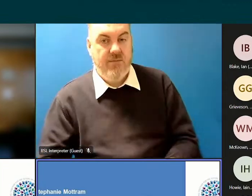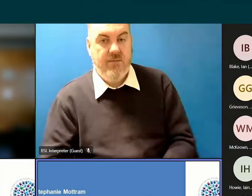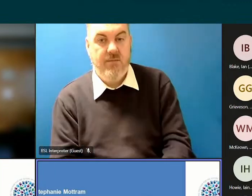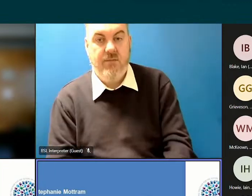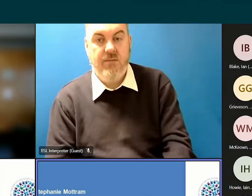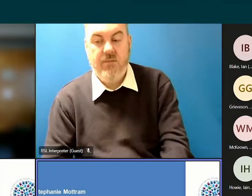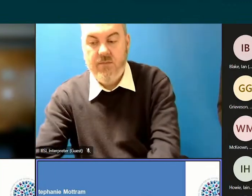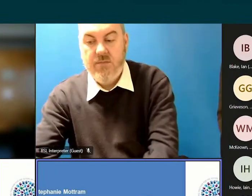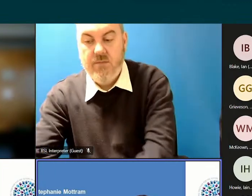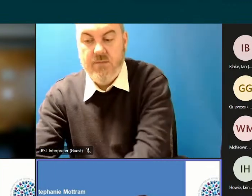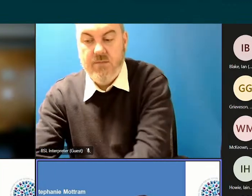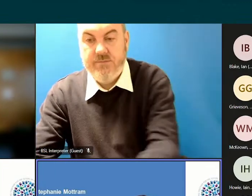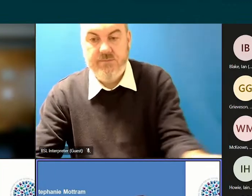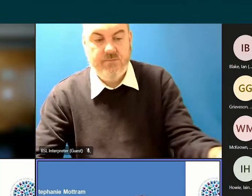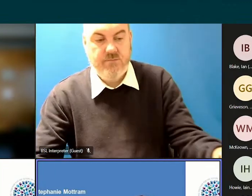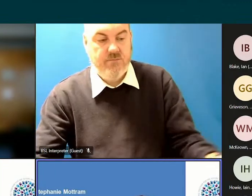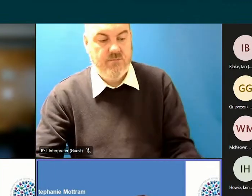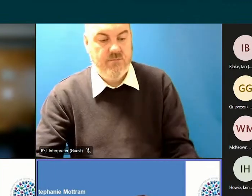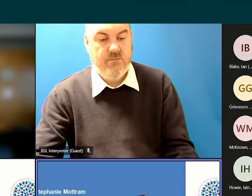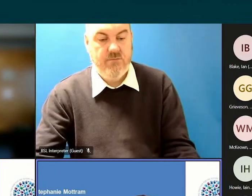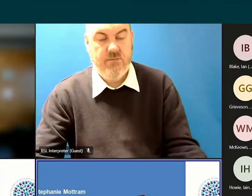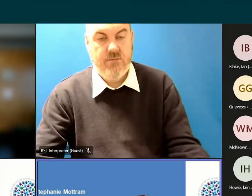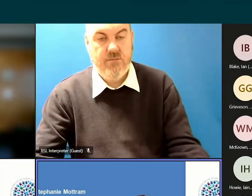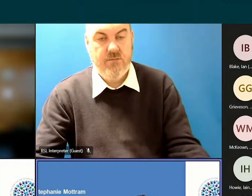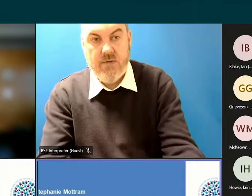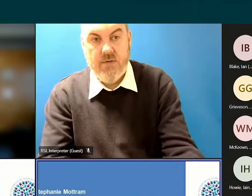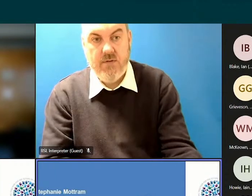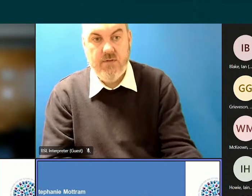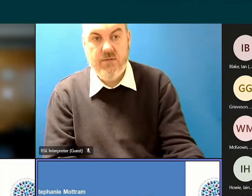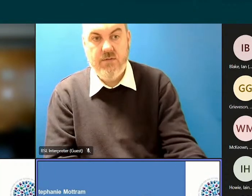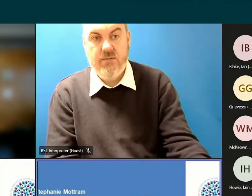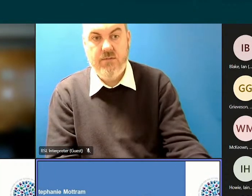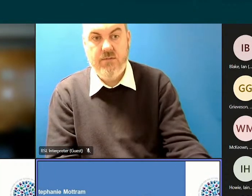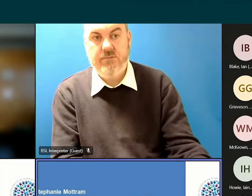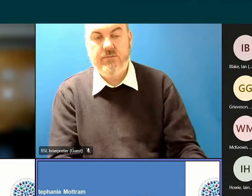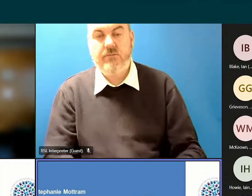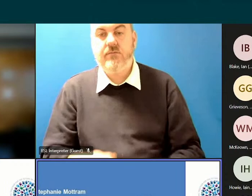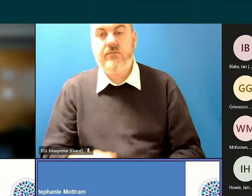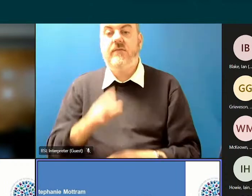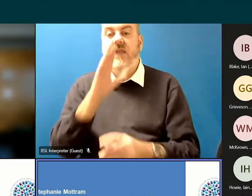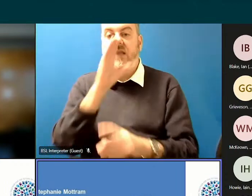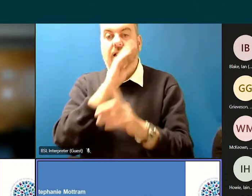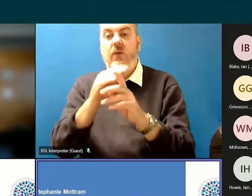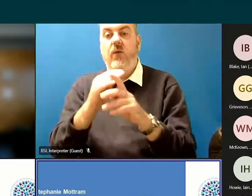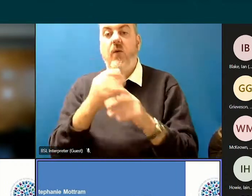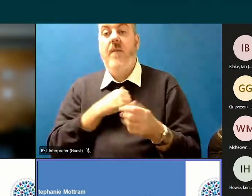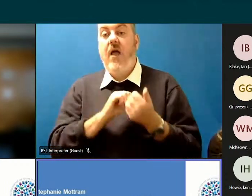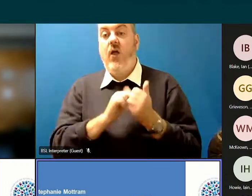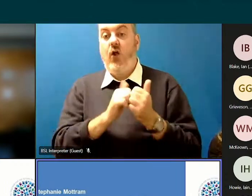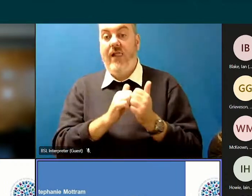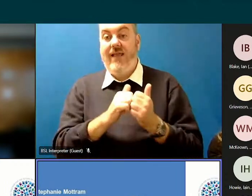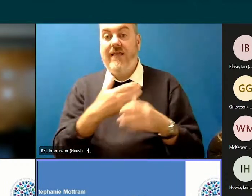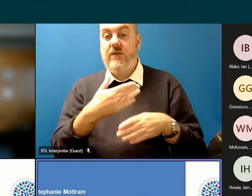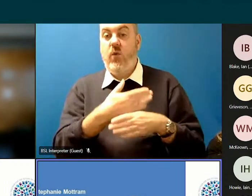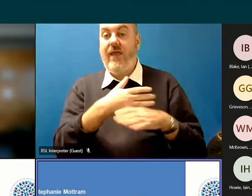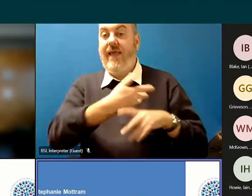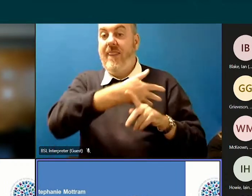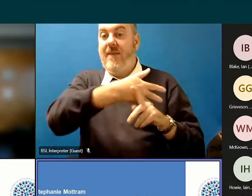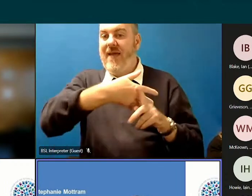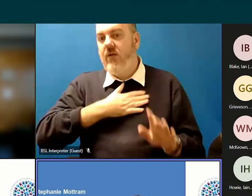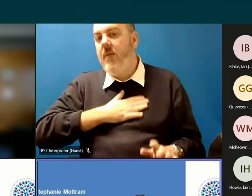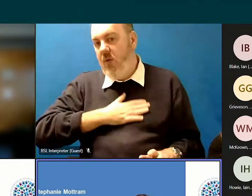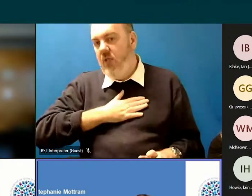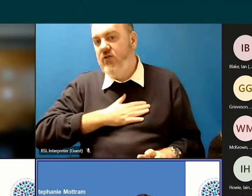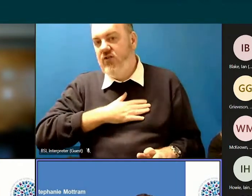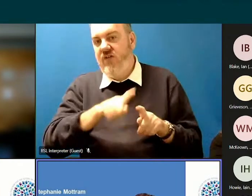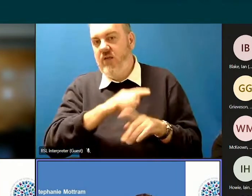be utilising them for a touchdown visit, a medication visit like you've talked about, or a health